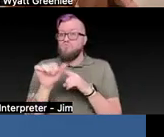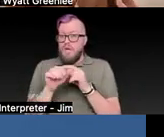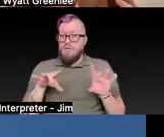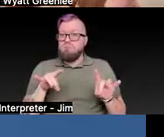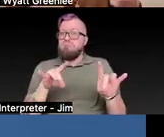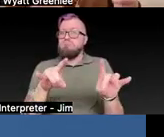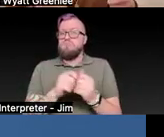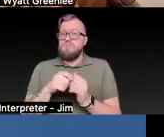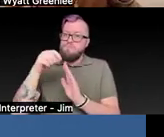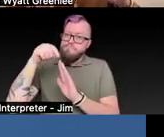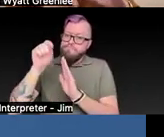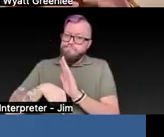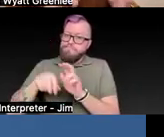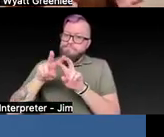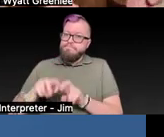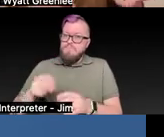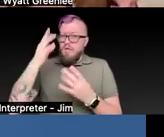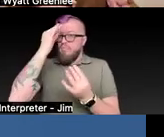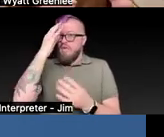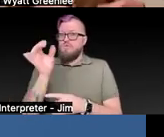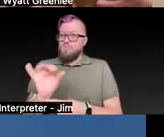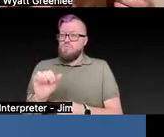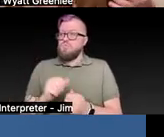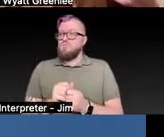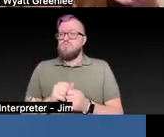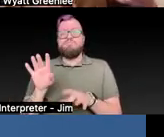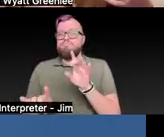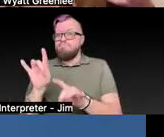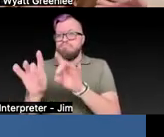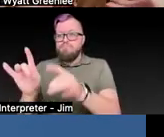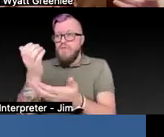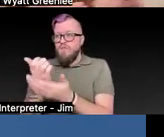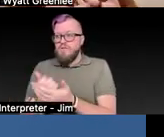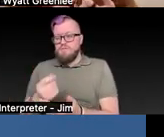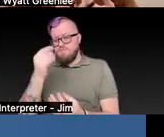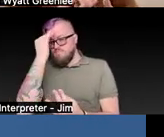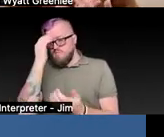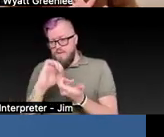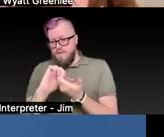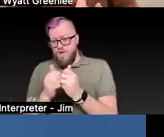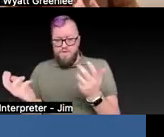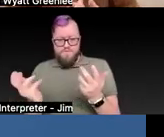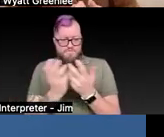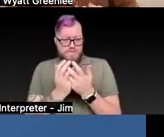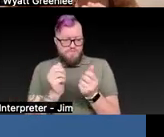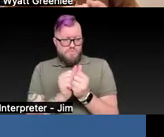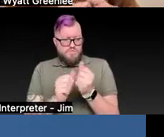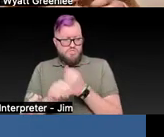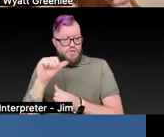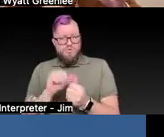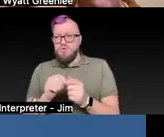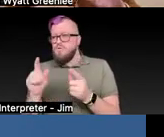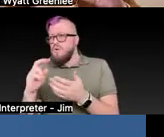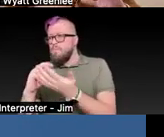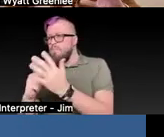critical thinking. So as you're going through the archives and finding pieces of evidence, thinking about how they fit together and what they mean and how